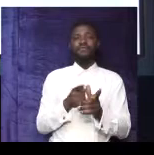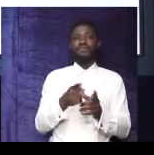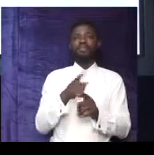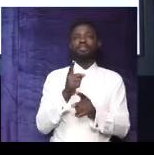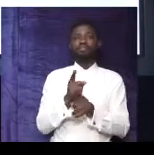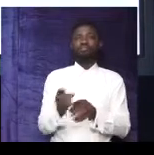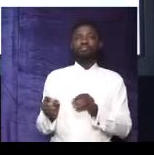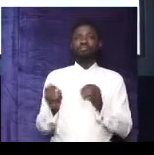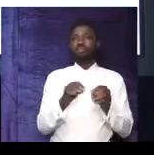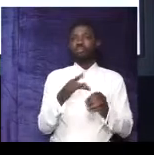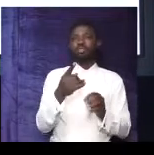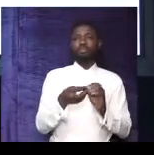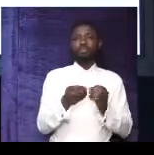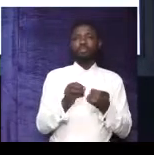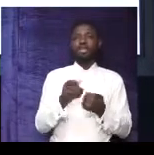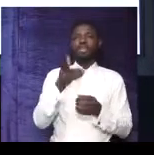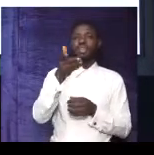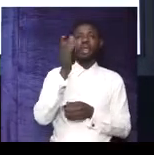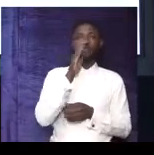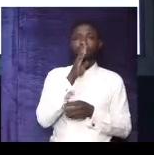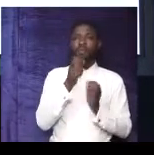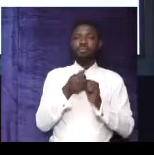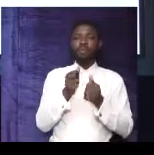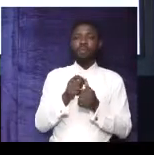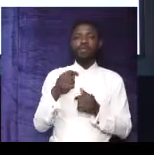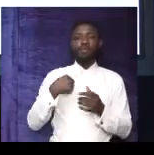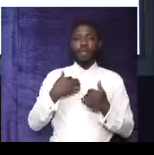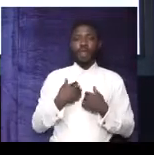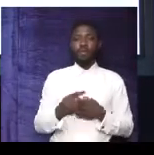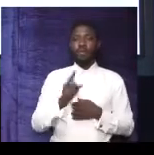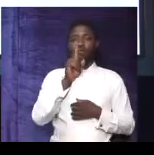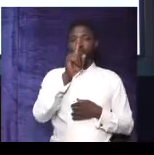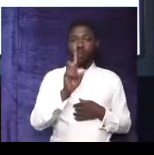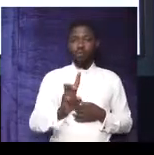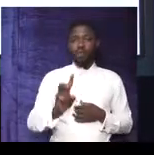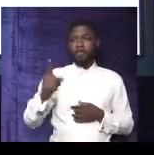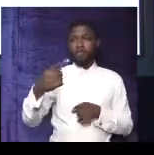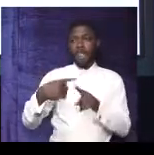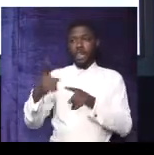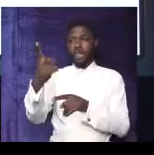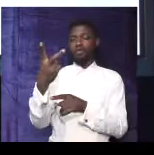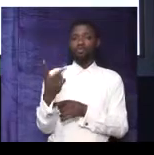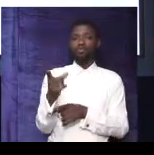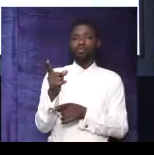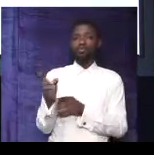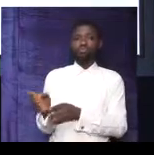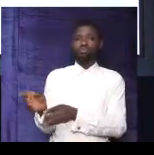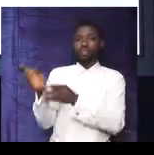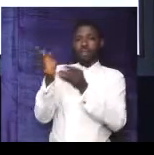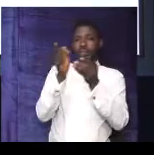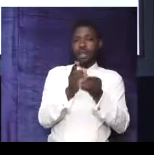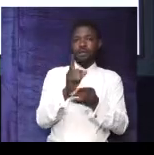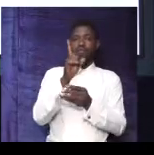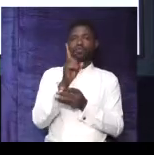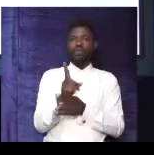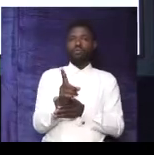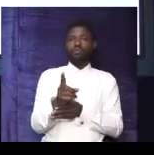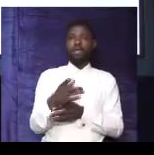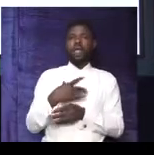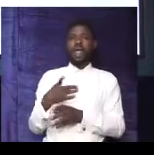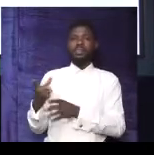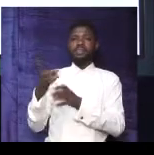numbers below. But now there's going to be a problem somewhere. We have 1 digit, but we have 2 digits here. So what you do is that you carry 1 digit from